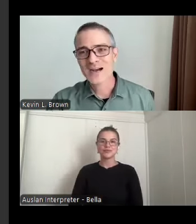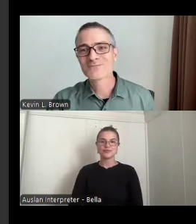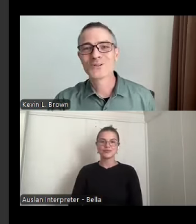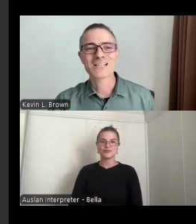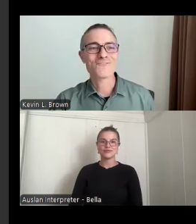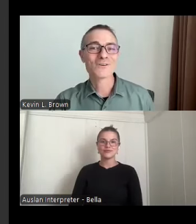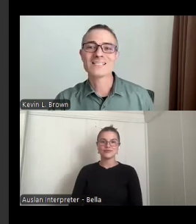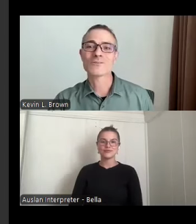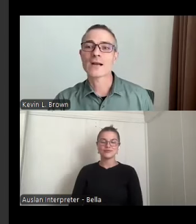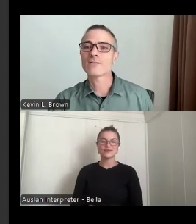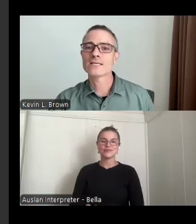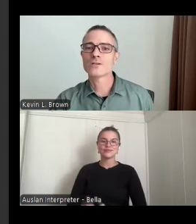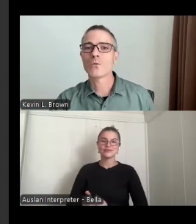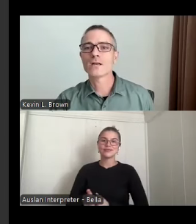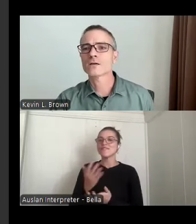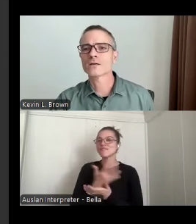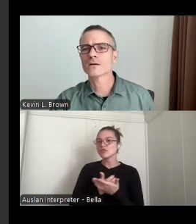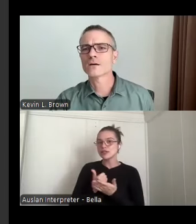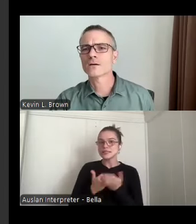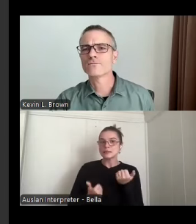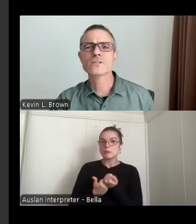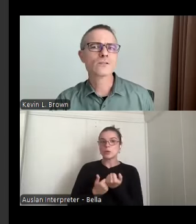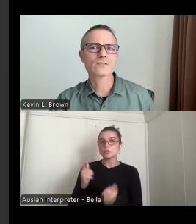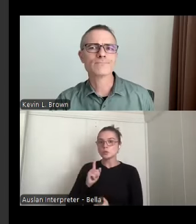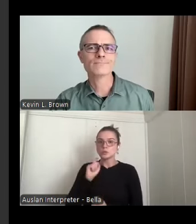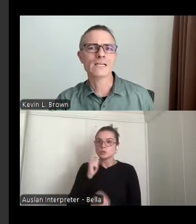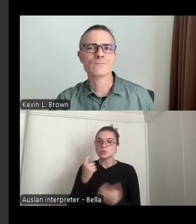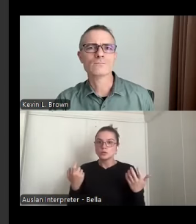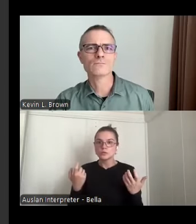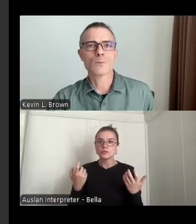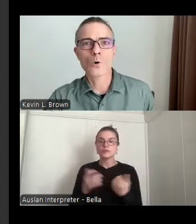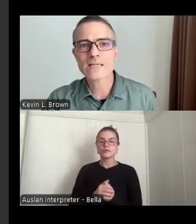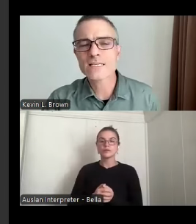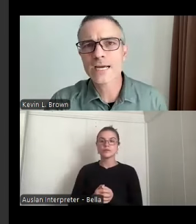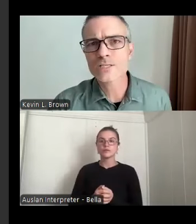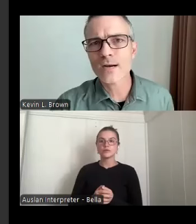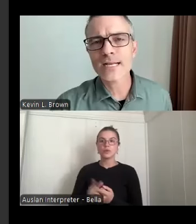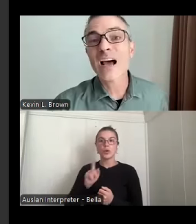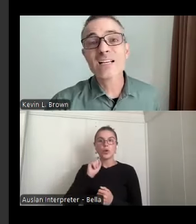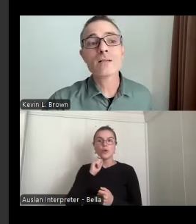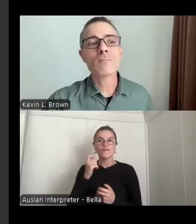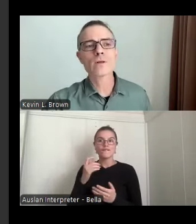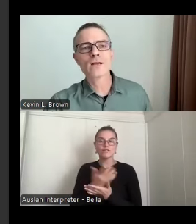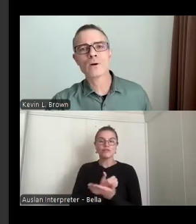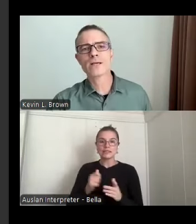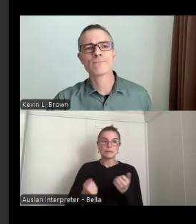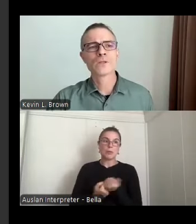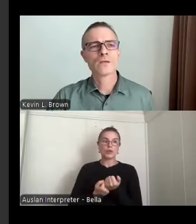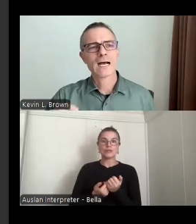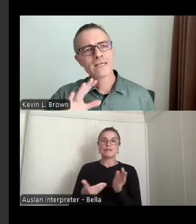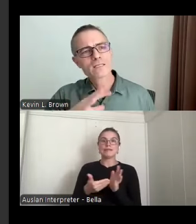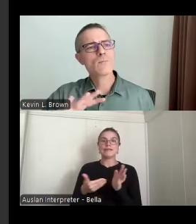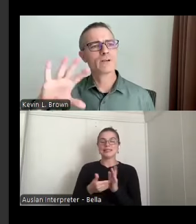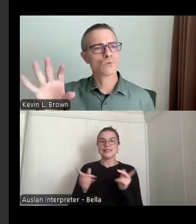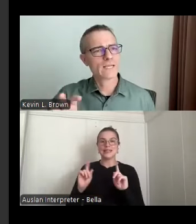course, you have to look at the fundraising realities. What are funders, supporting these days, right? And that is an important component.